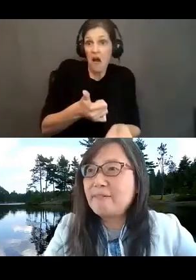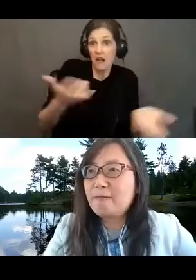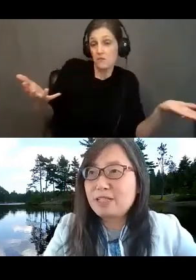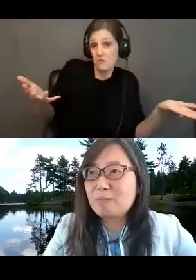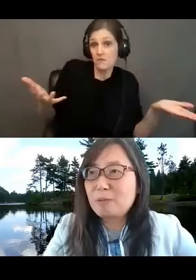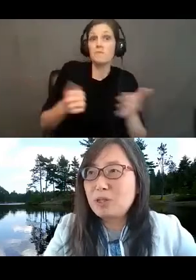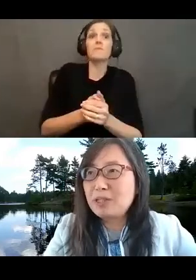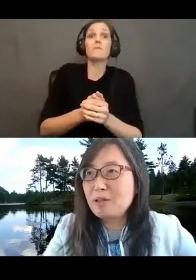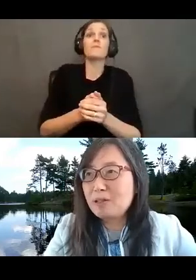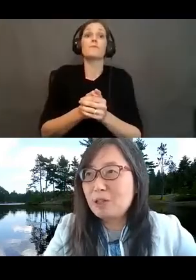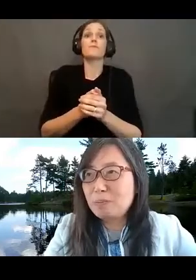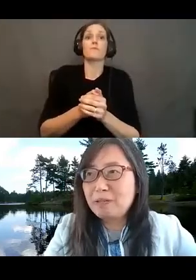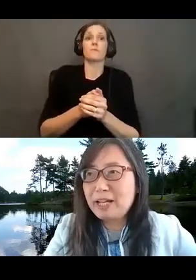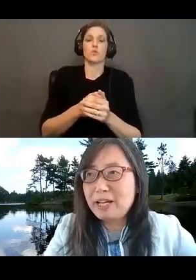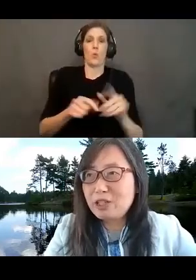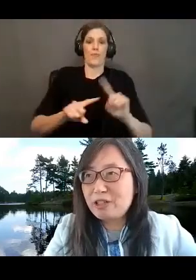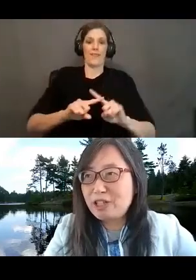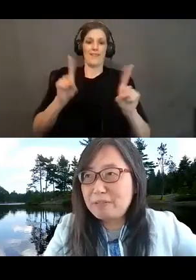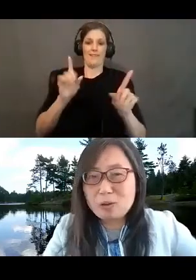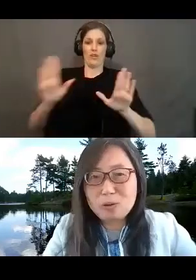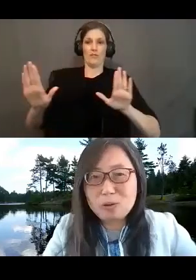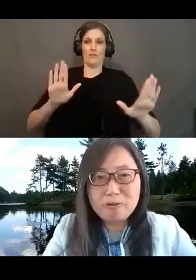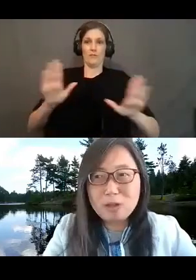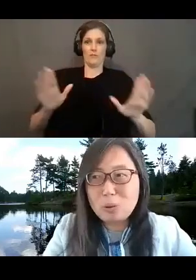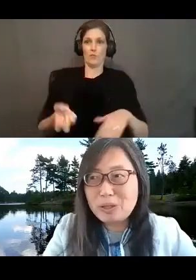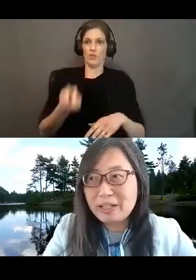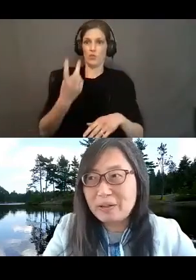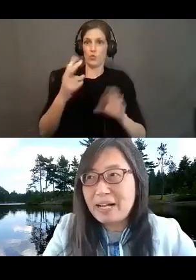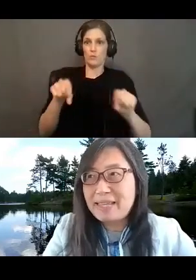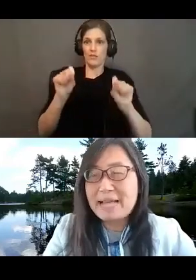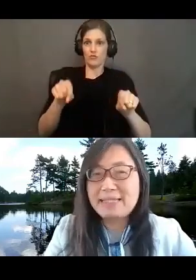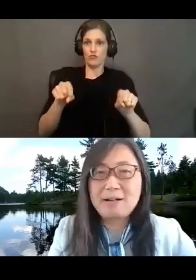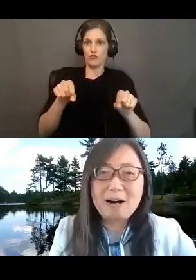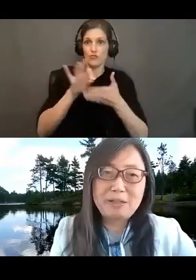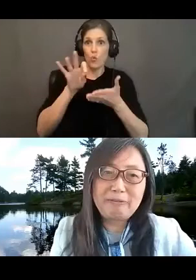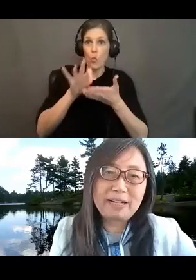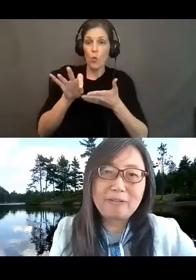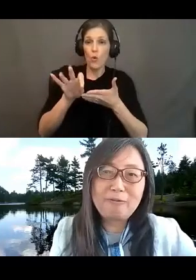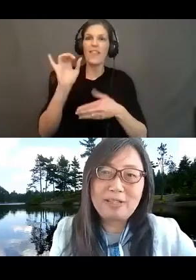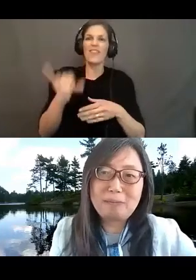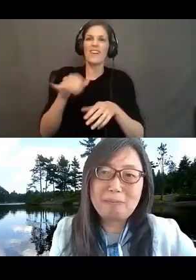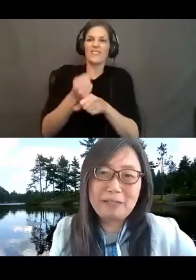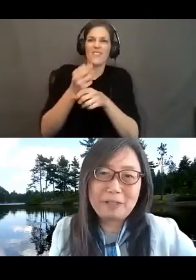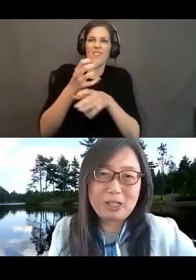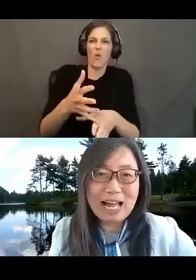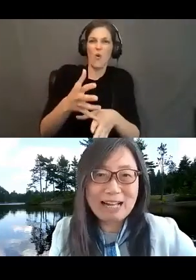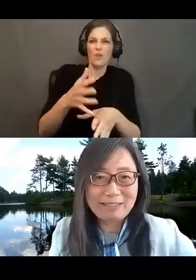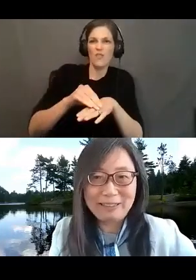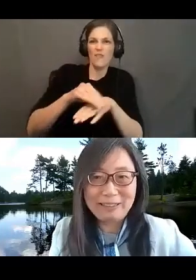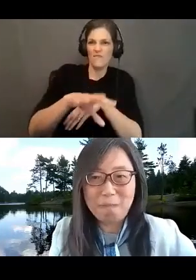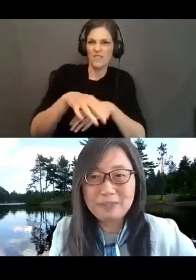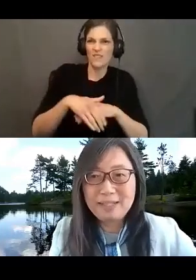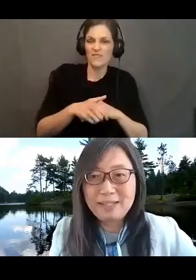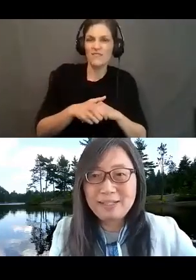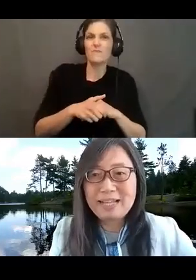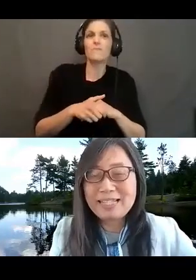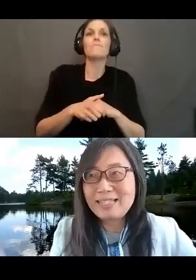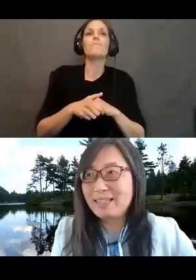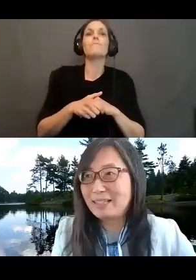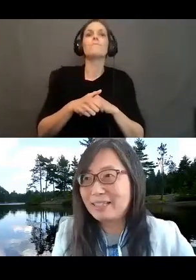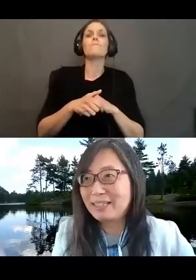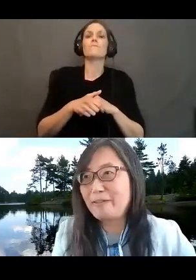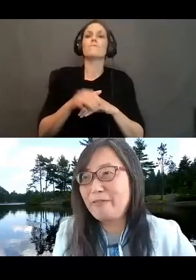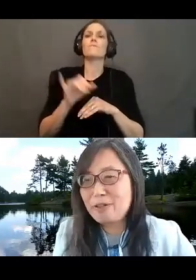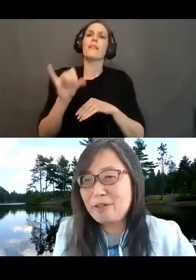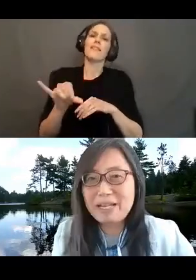the difference between those two potential achievement score for Julio, that's the causal effect for this particular child. So that's